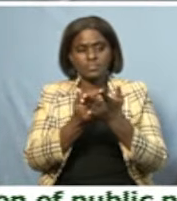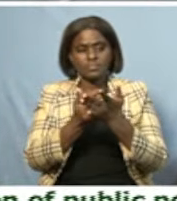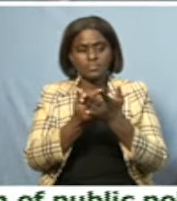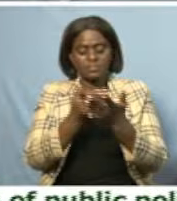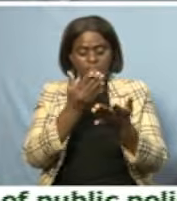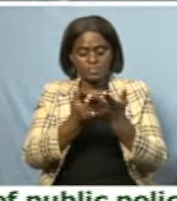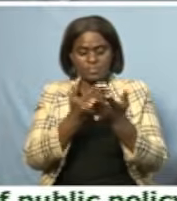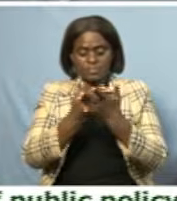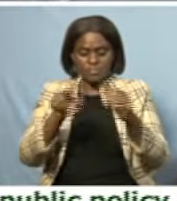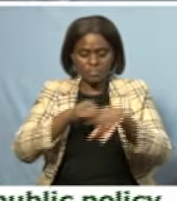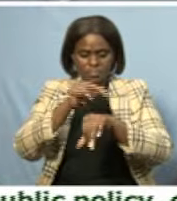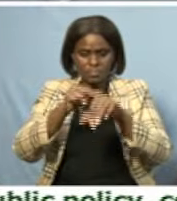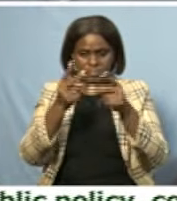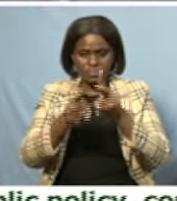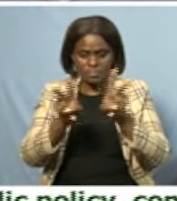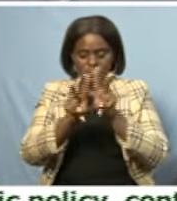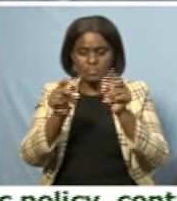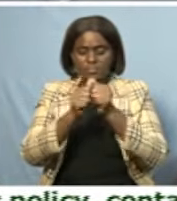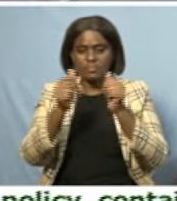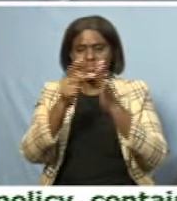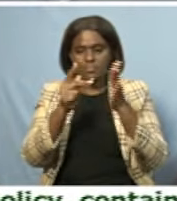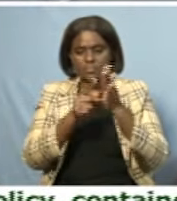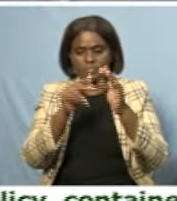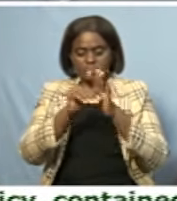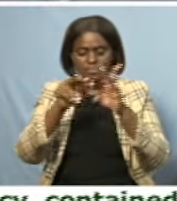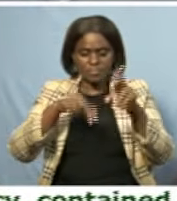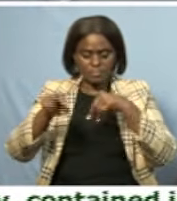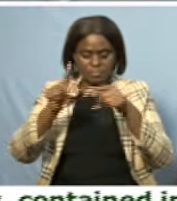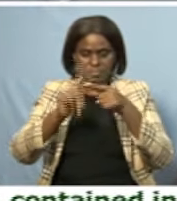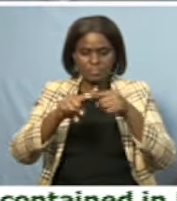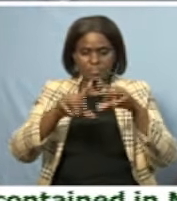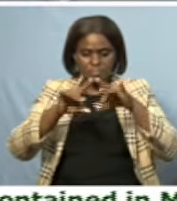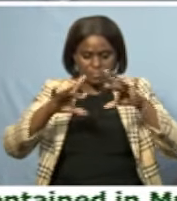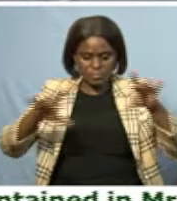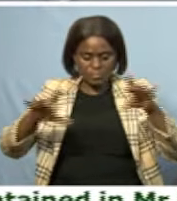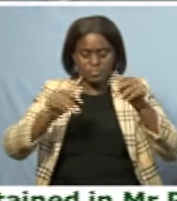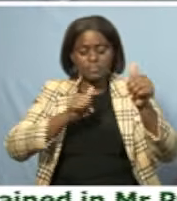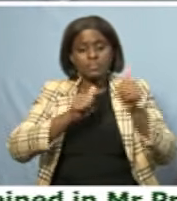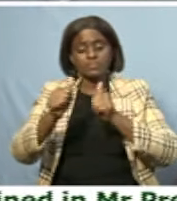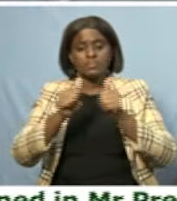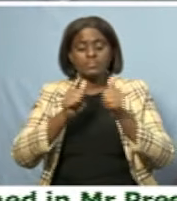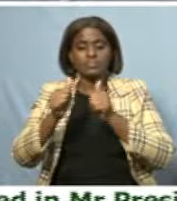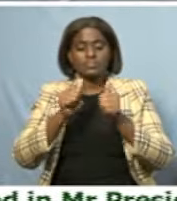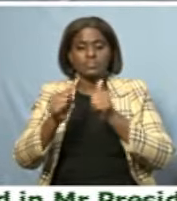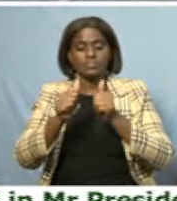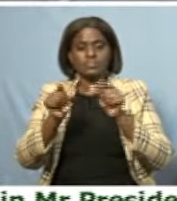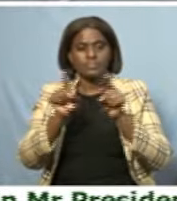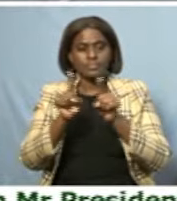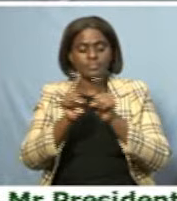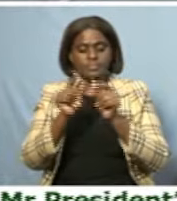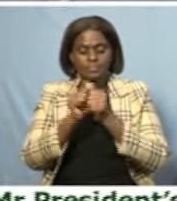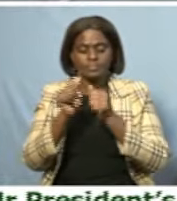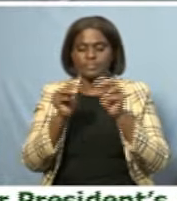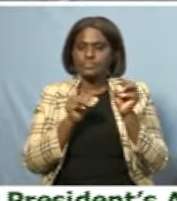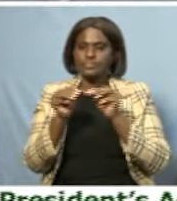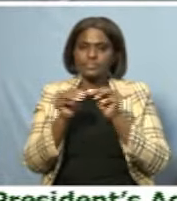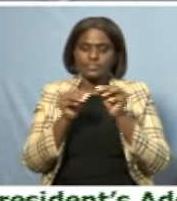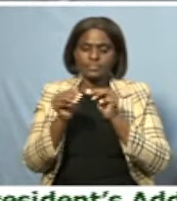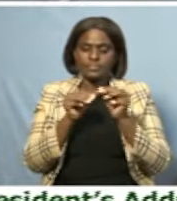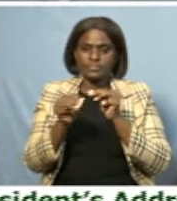on the national values and principles in relation to the land administration and